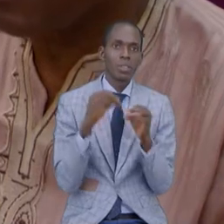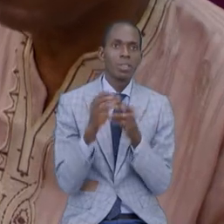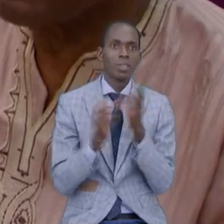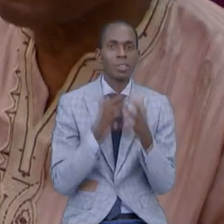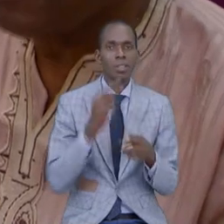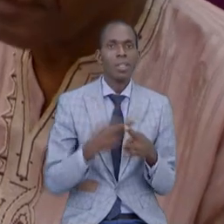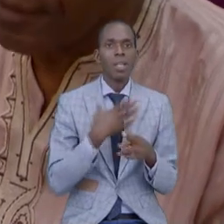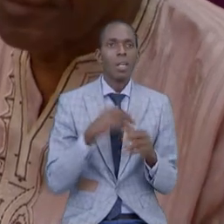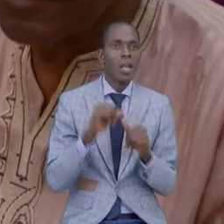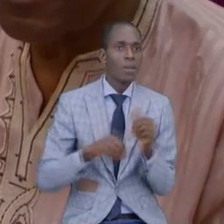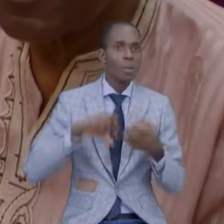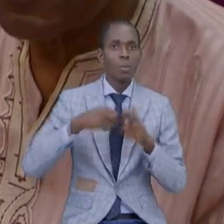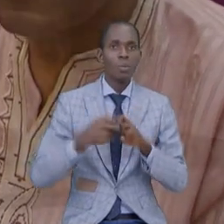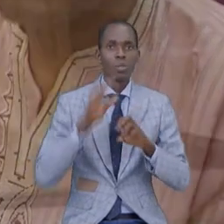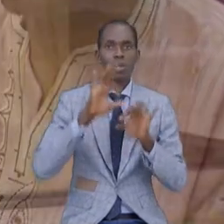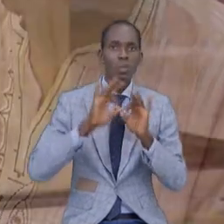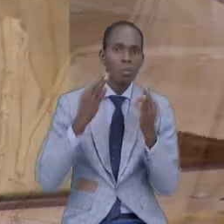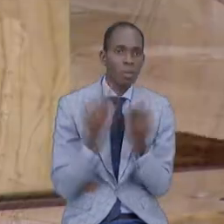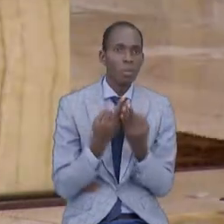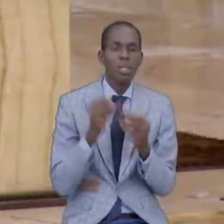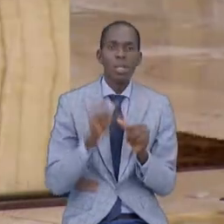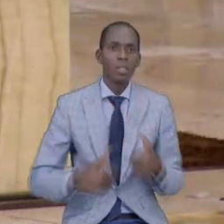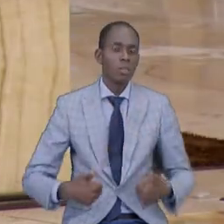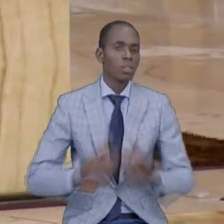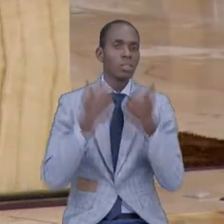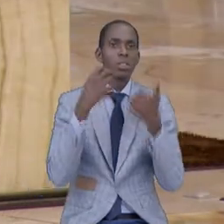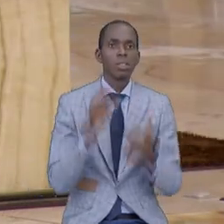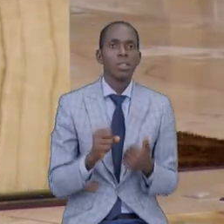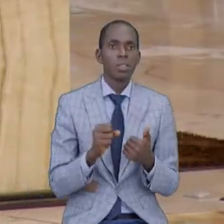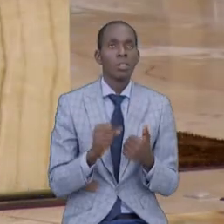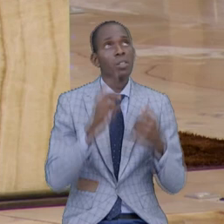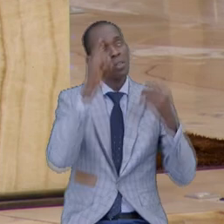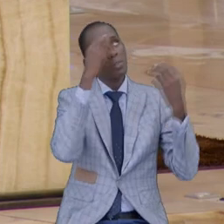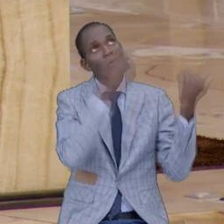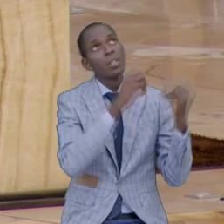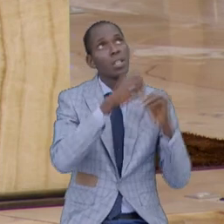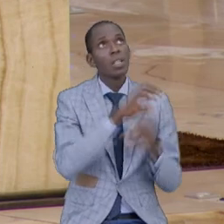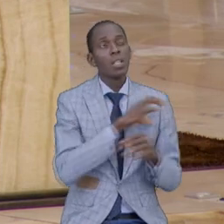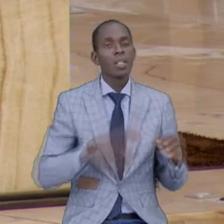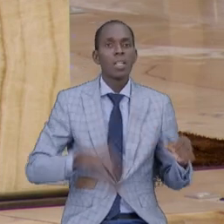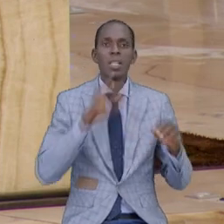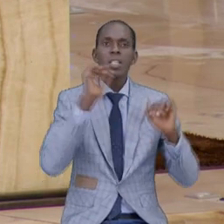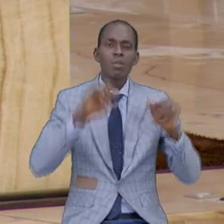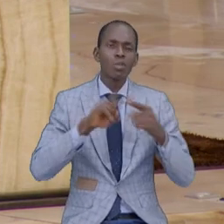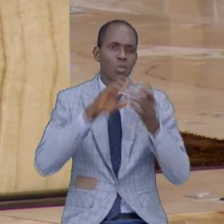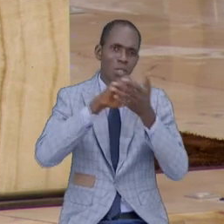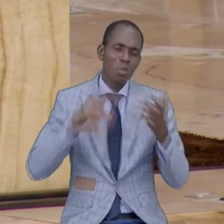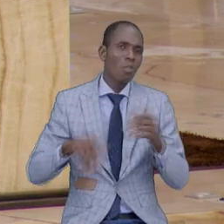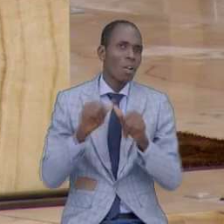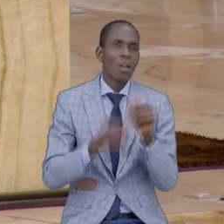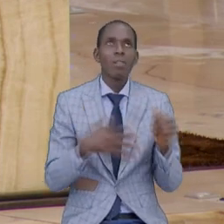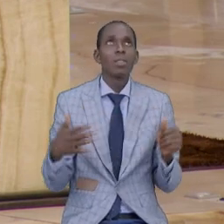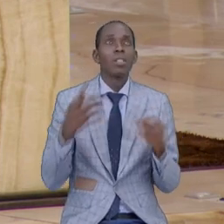every problem in your family, every challenge, faith in Christ is able to remove everything.